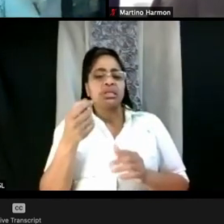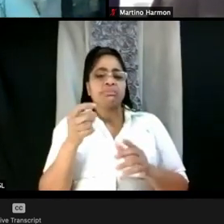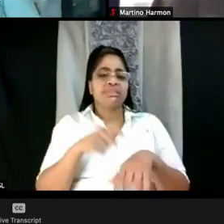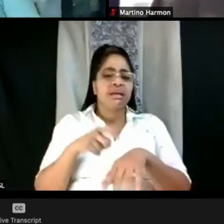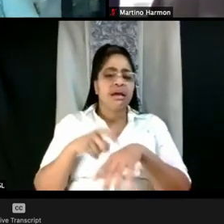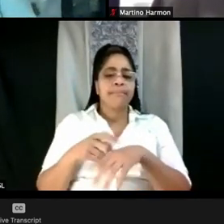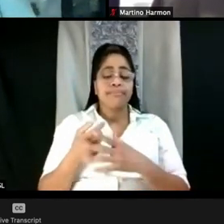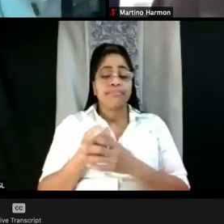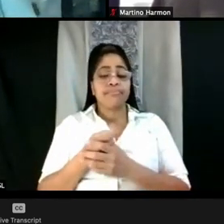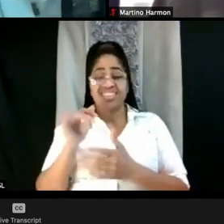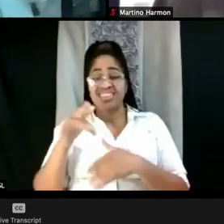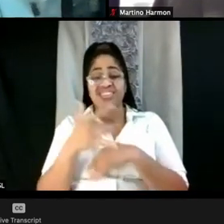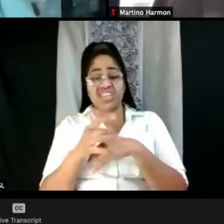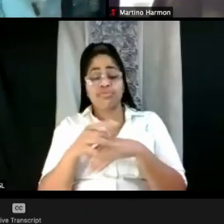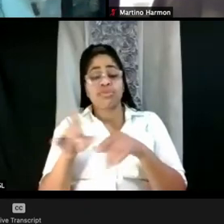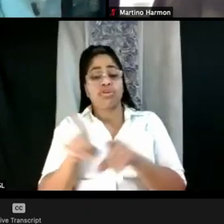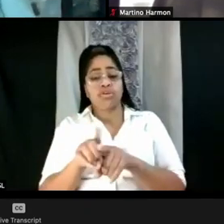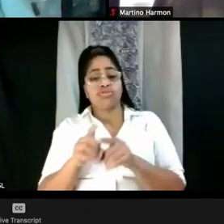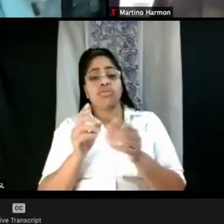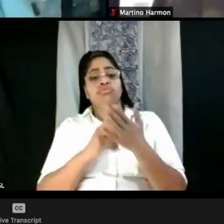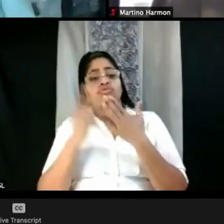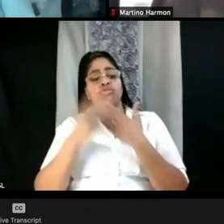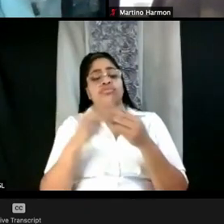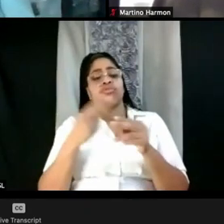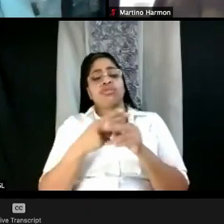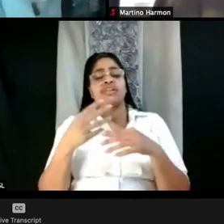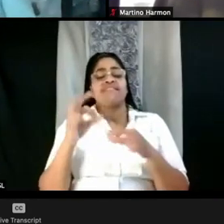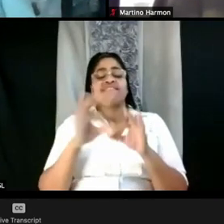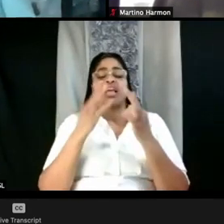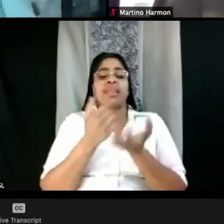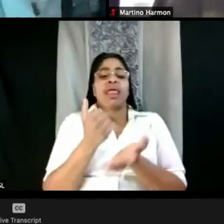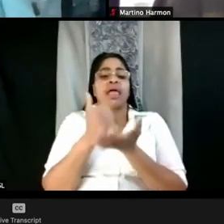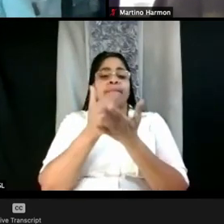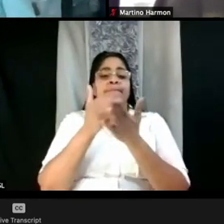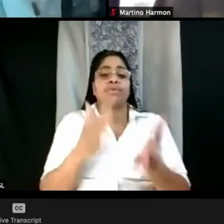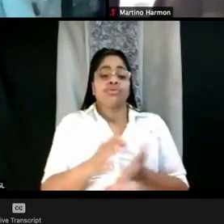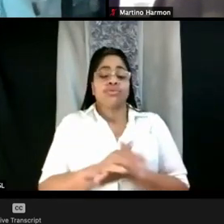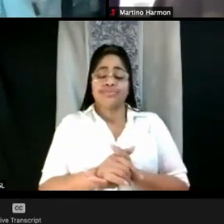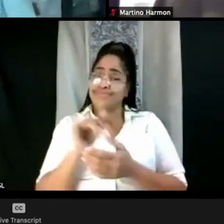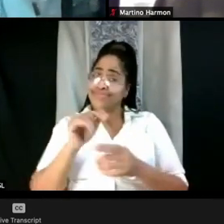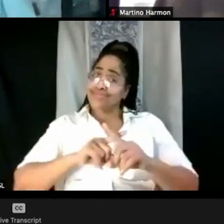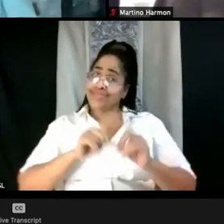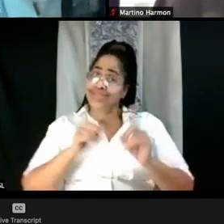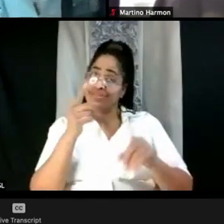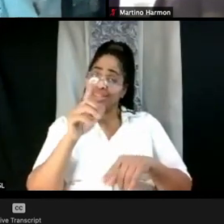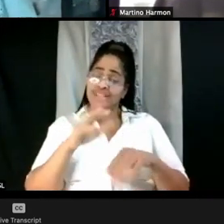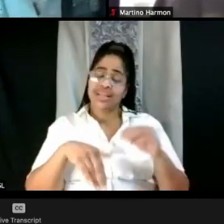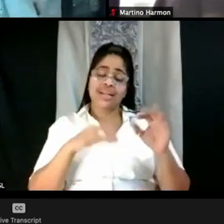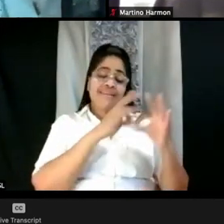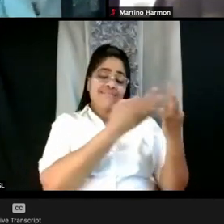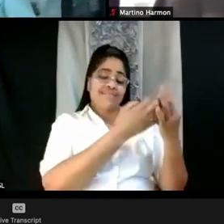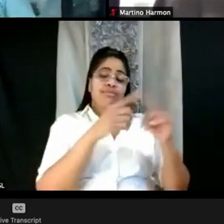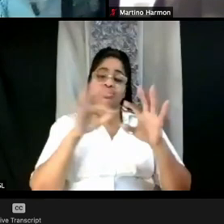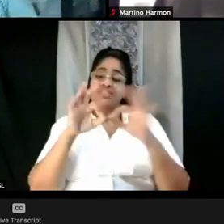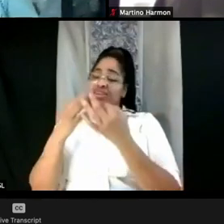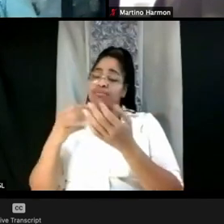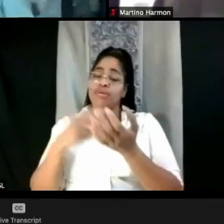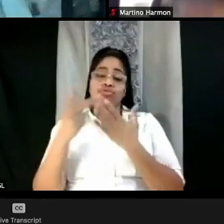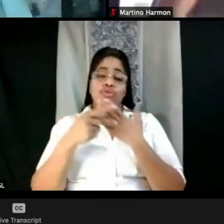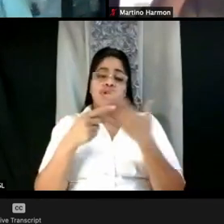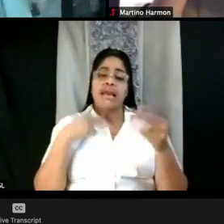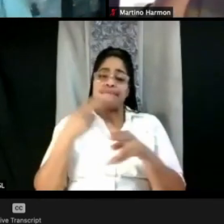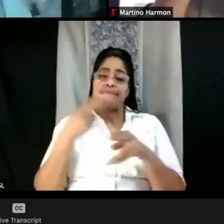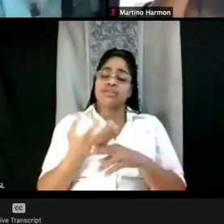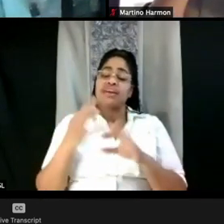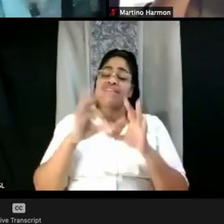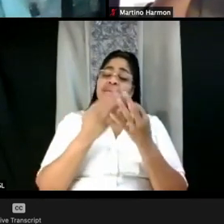That is available, as well as a program called Family Helpers. Now, this is different from the family to family program that I mentioned. Family